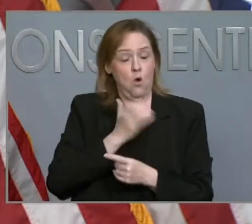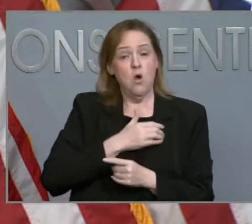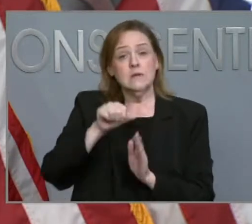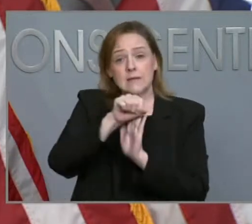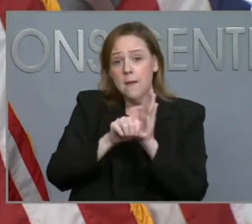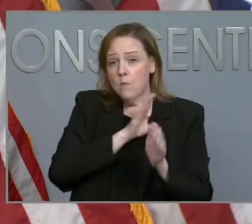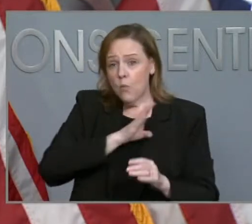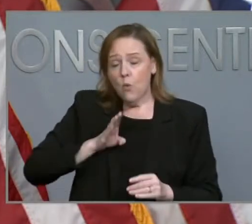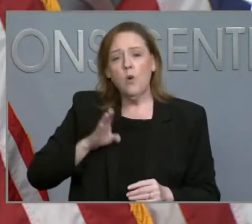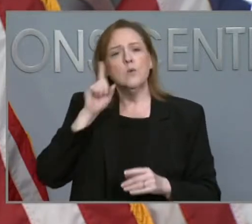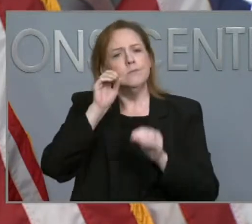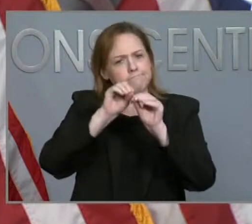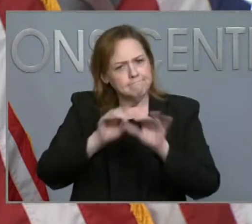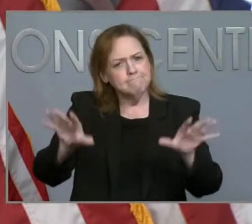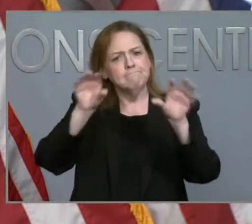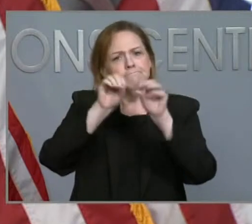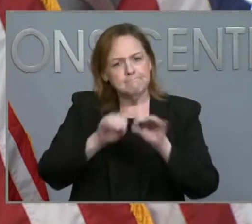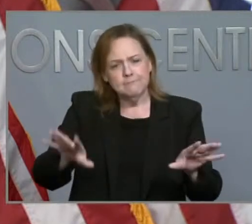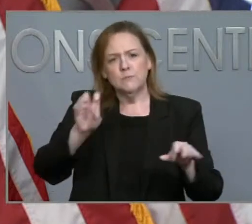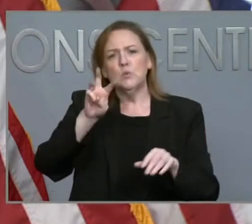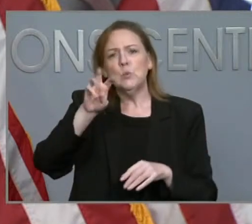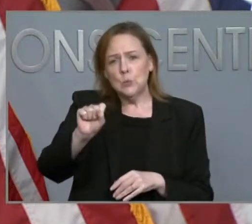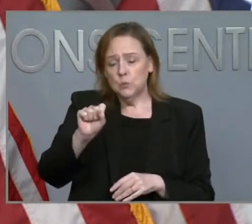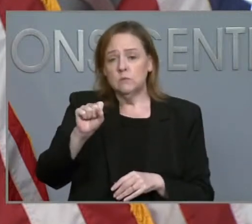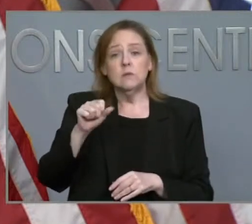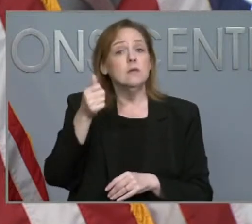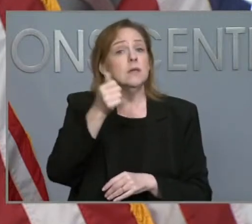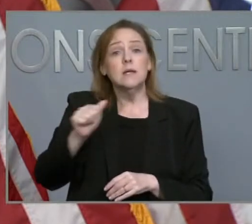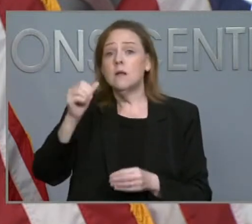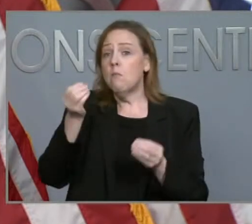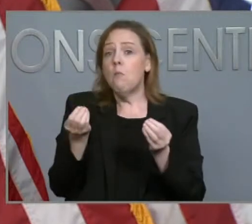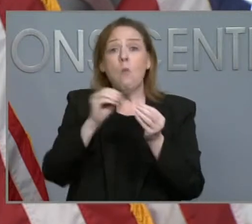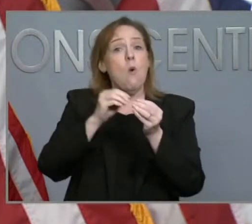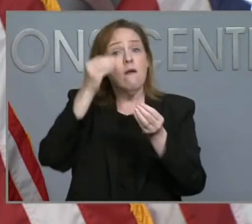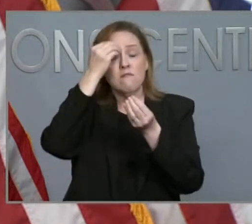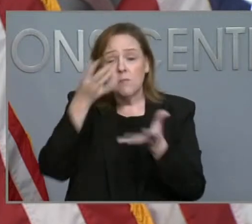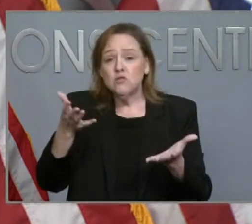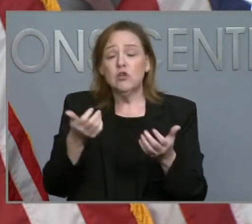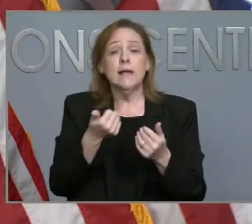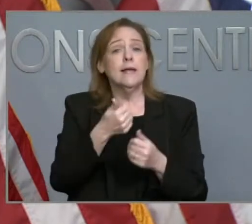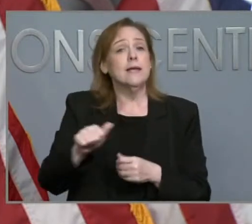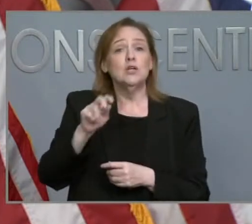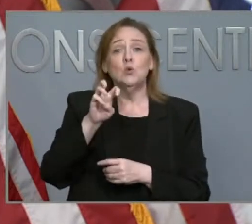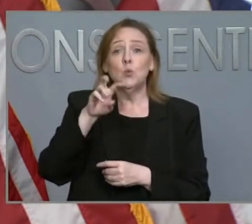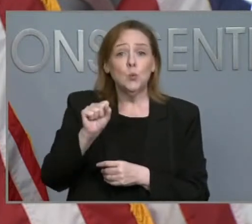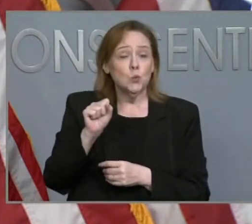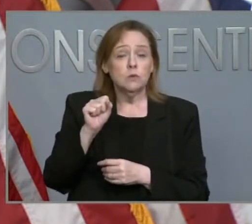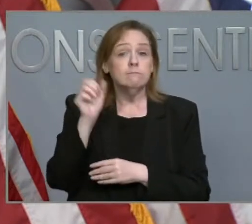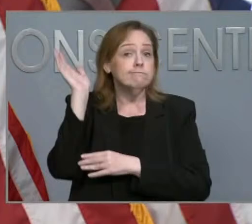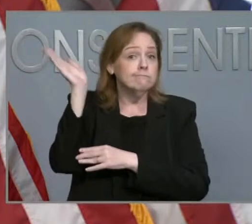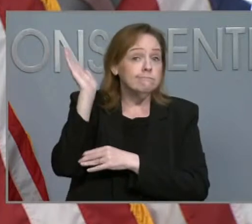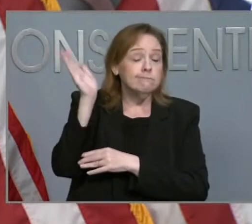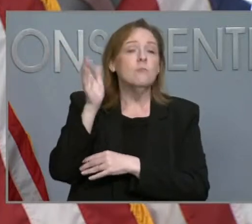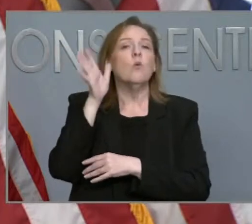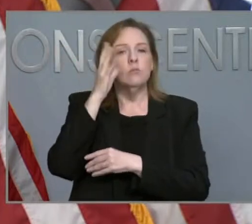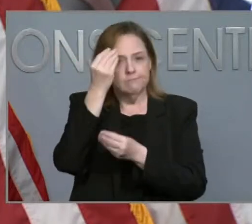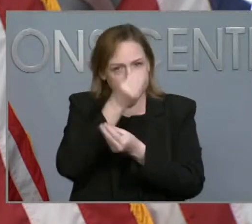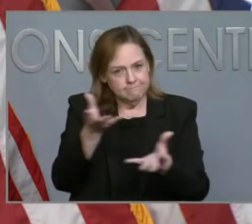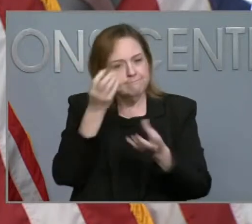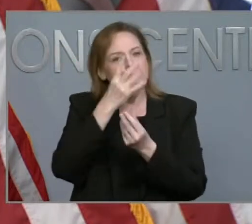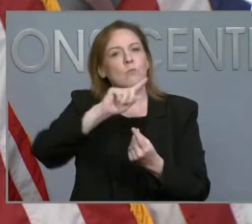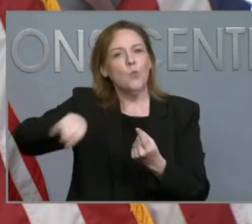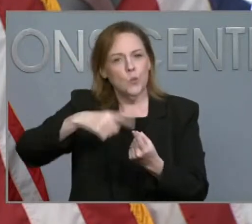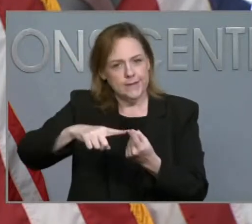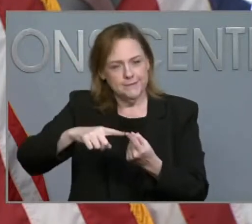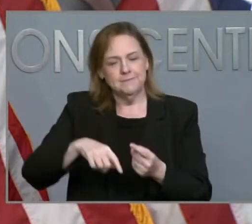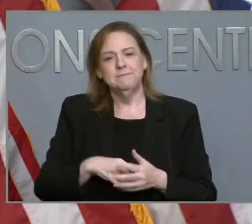press releases, and we will send out a notice for any additional press conferences in the coming days.